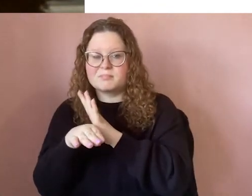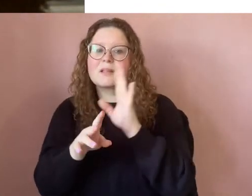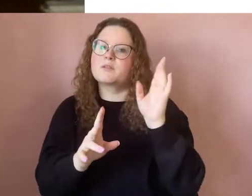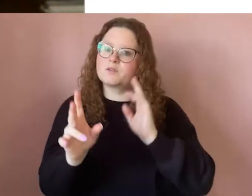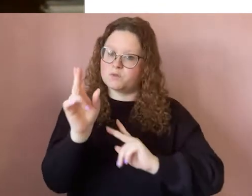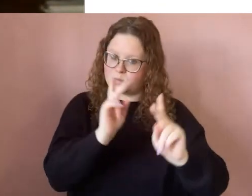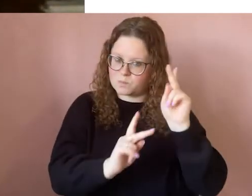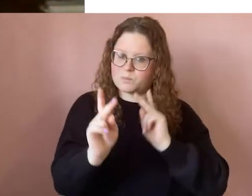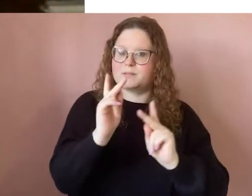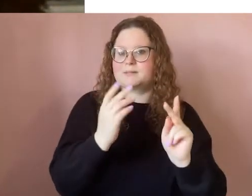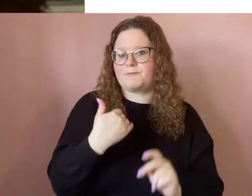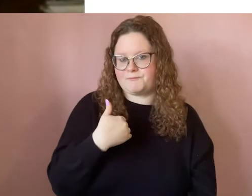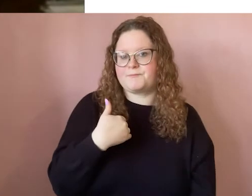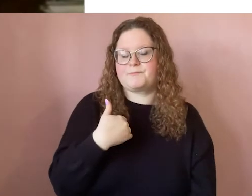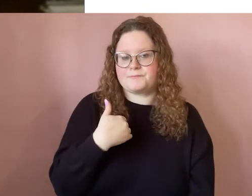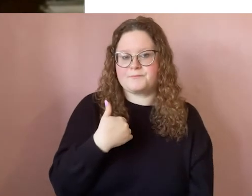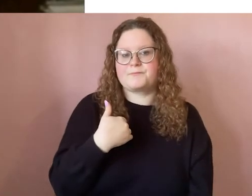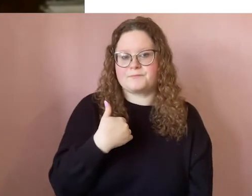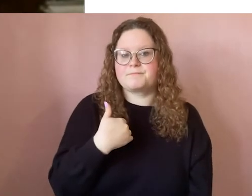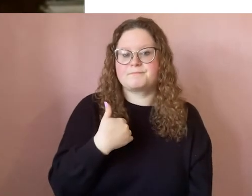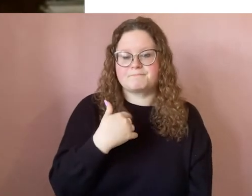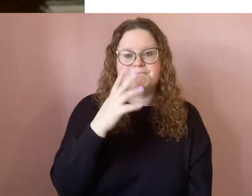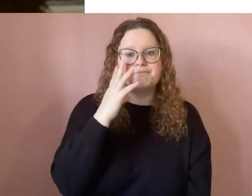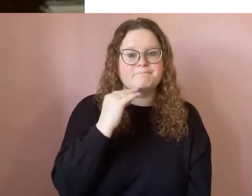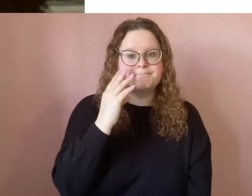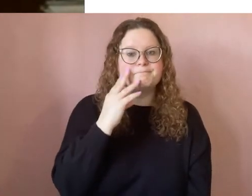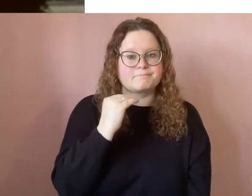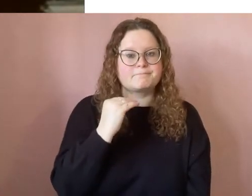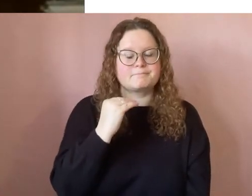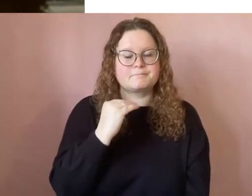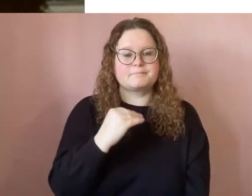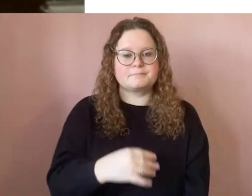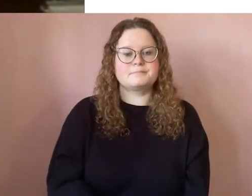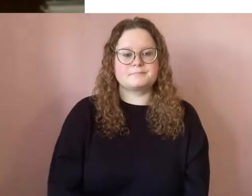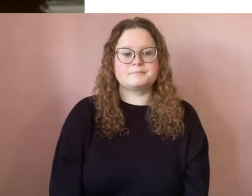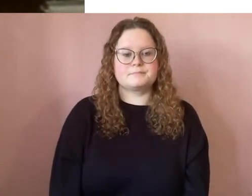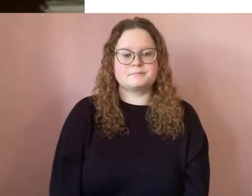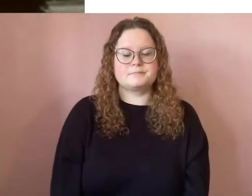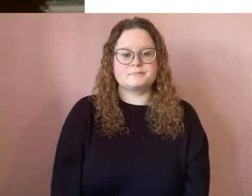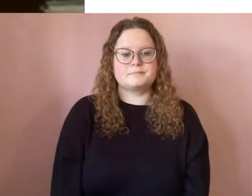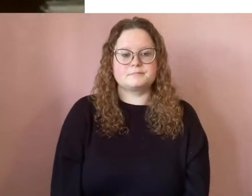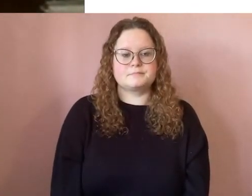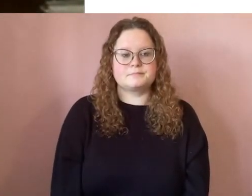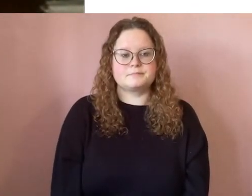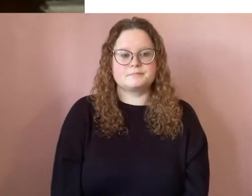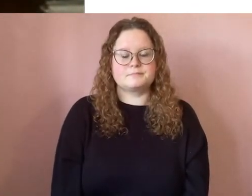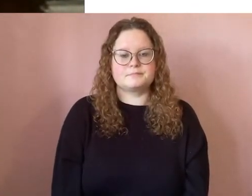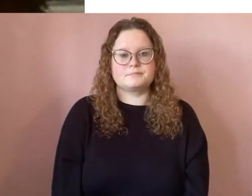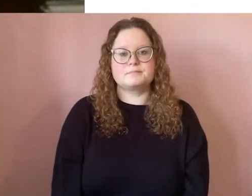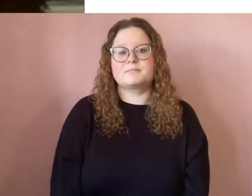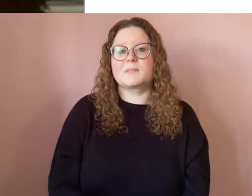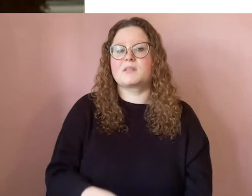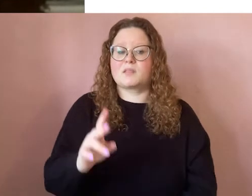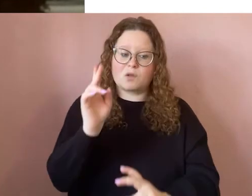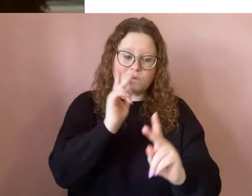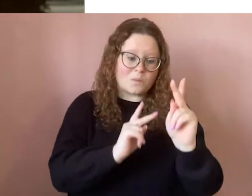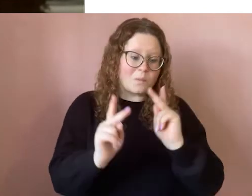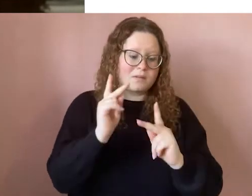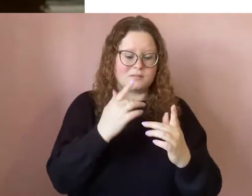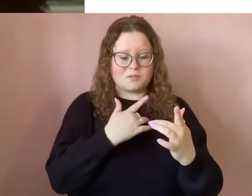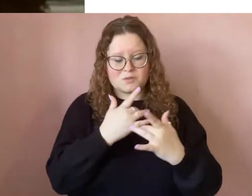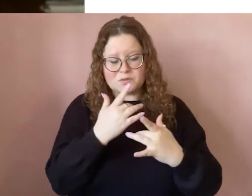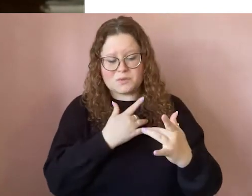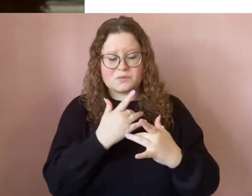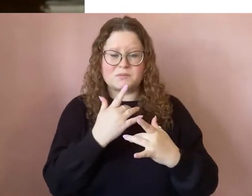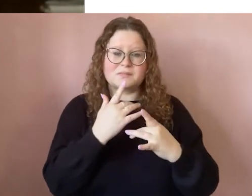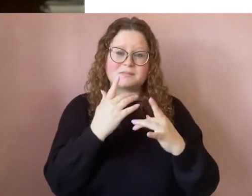become animated once again. Mental health is a very human thing. Mental illness,